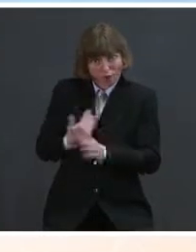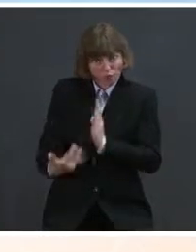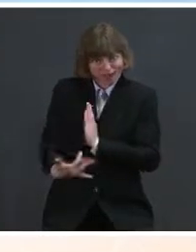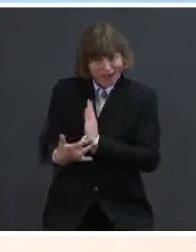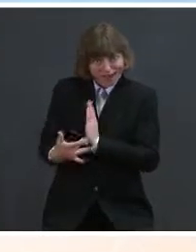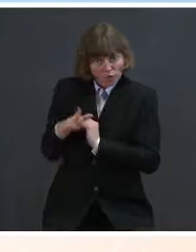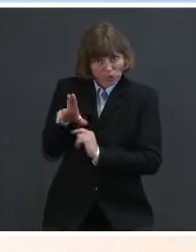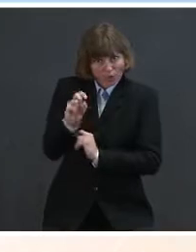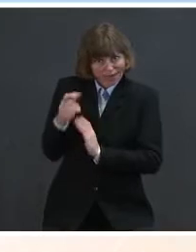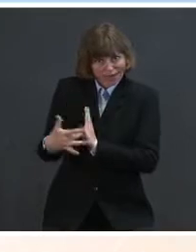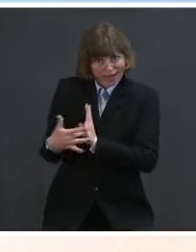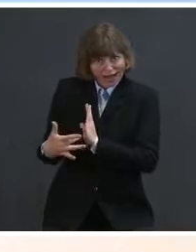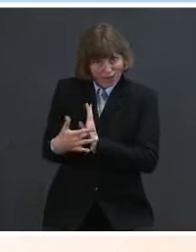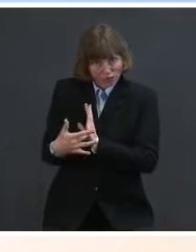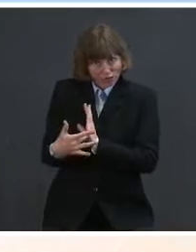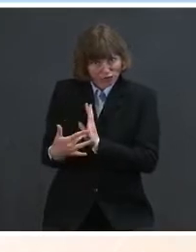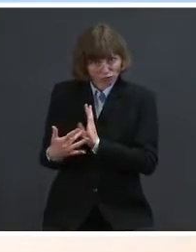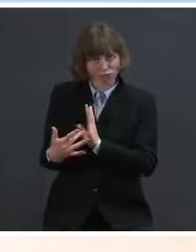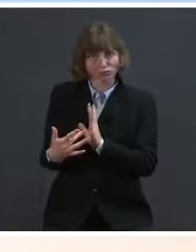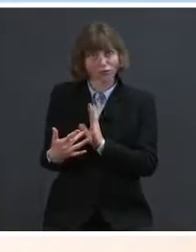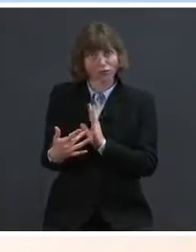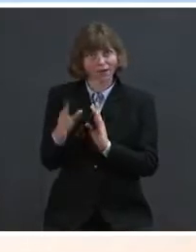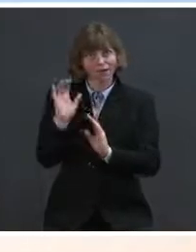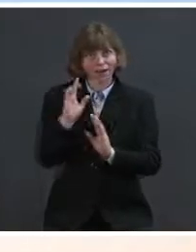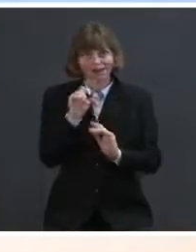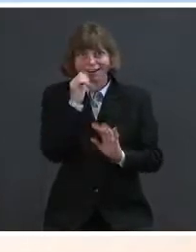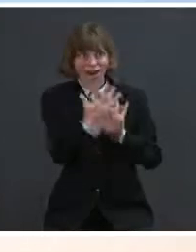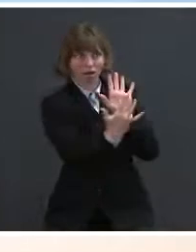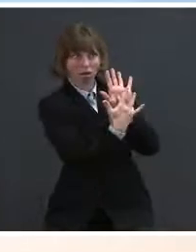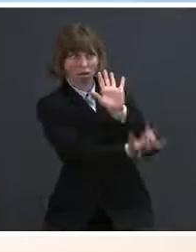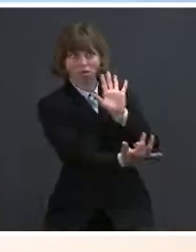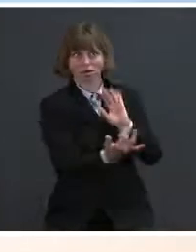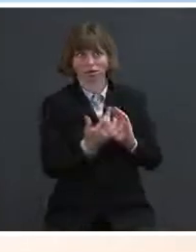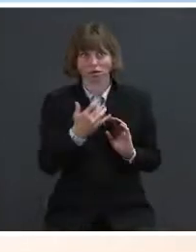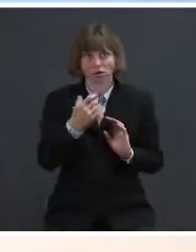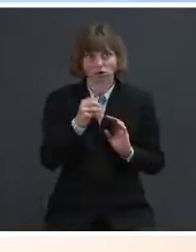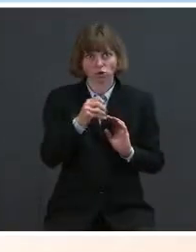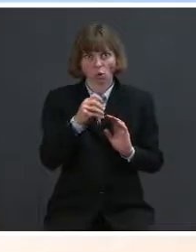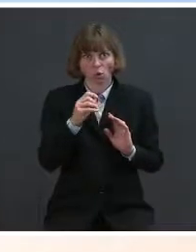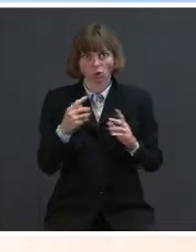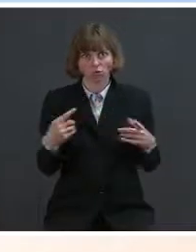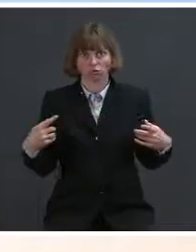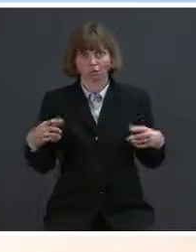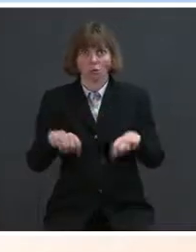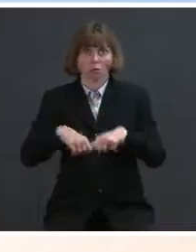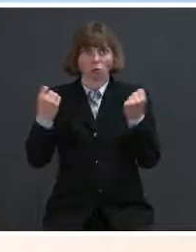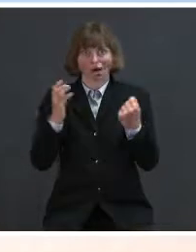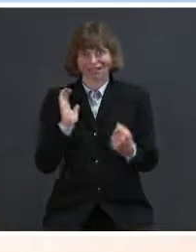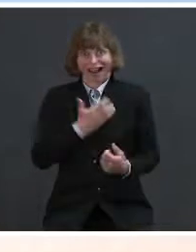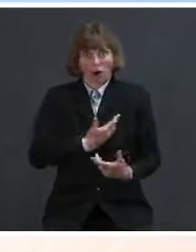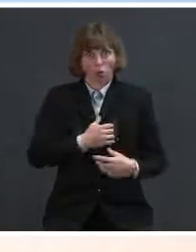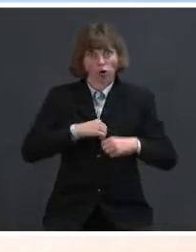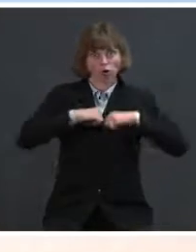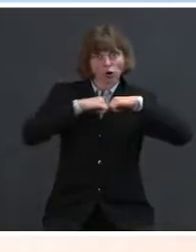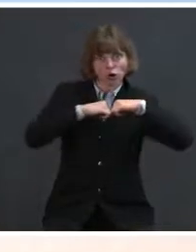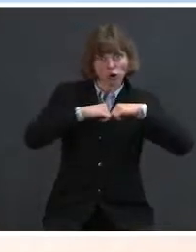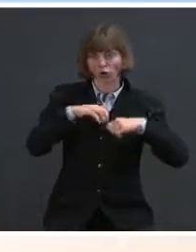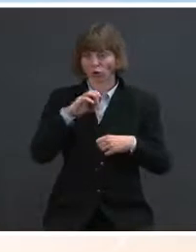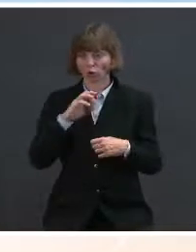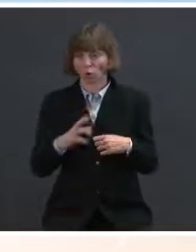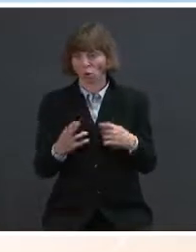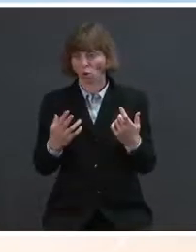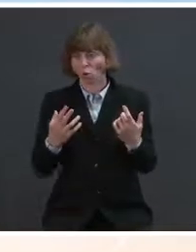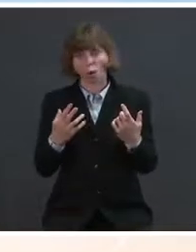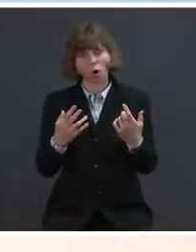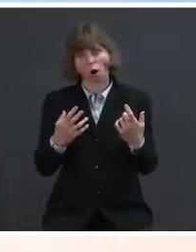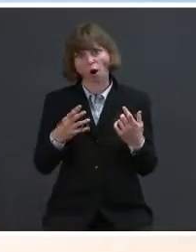are inimical to our values or adverse to our security. We will communicate that message at a broad level. But in terms of the details of these issues,